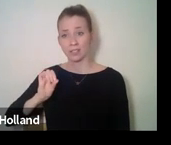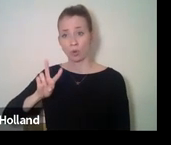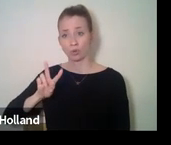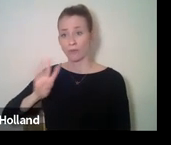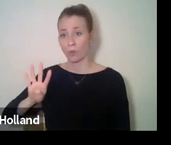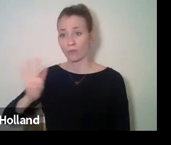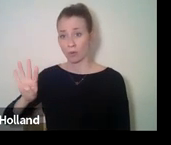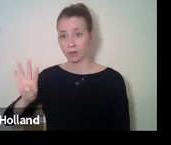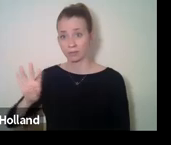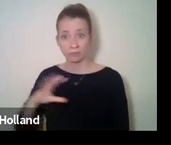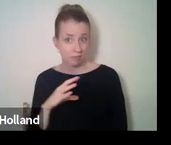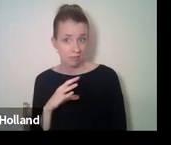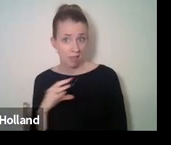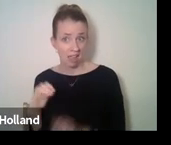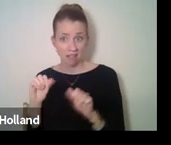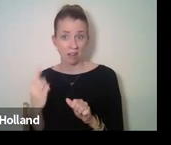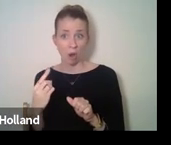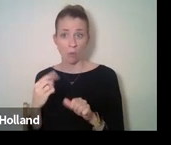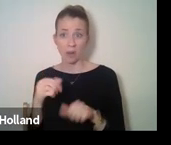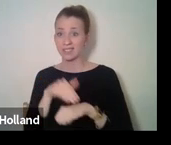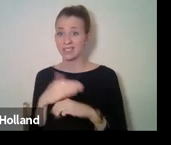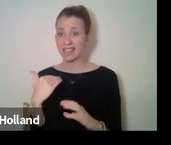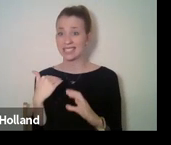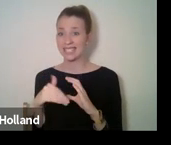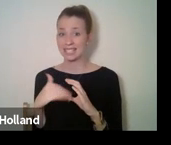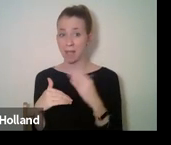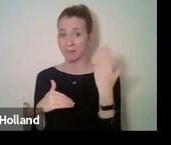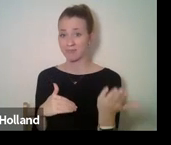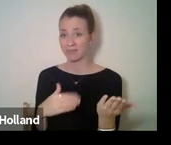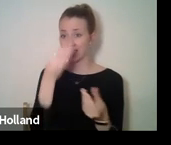585-244-0244. You can always send us an email at